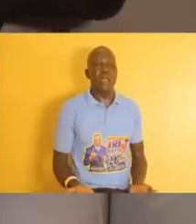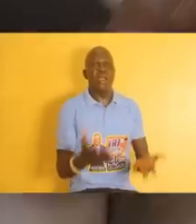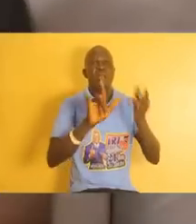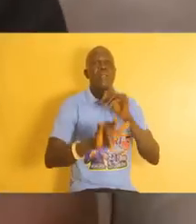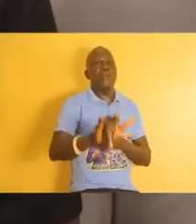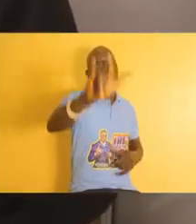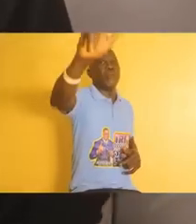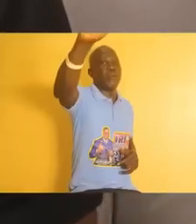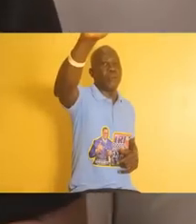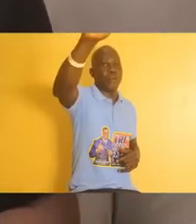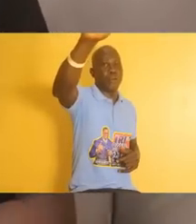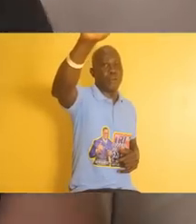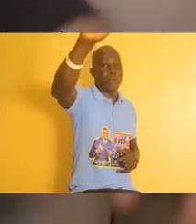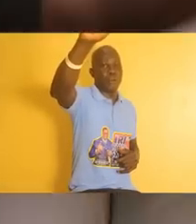fo.